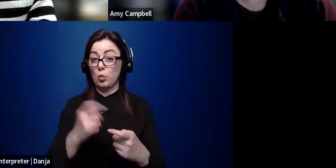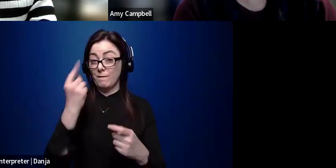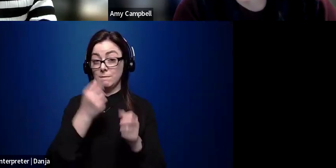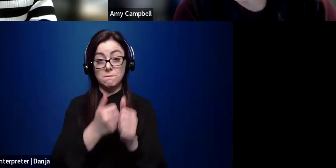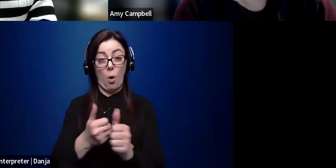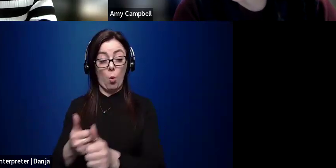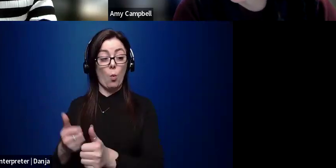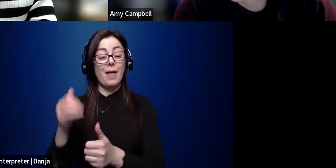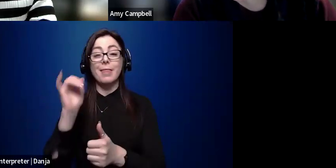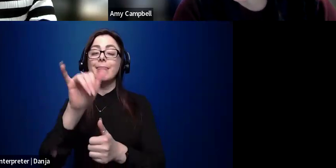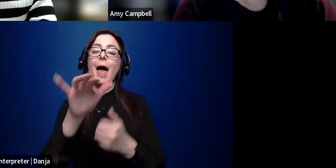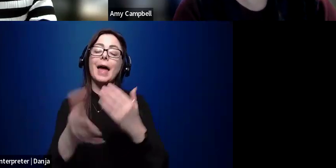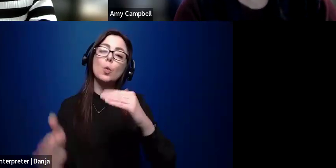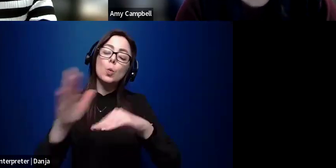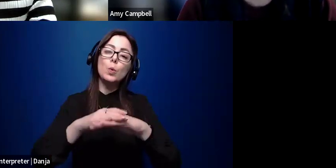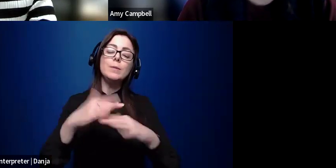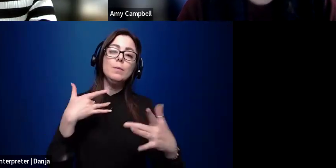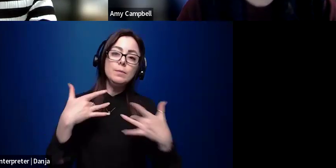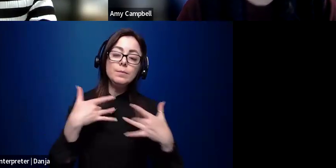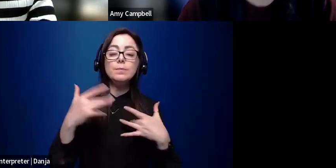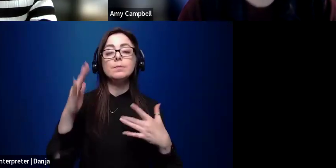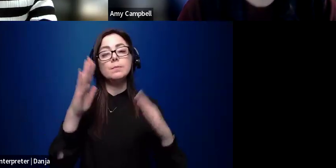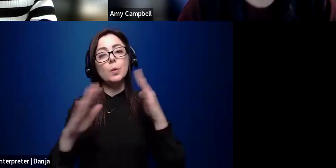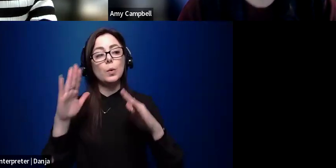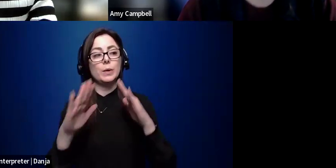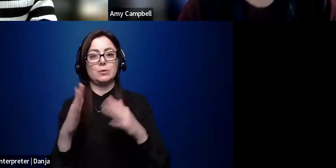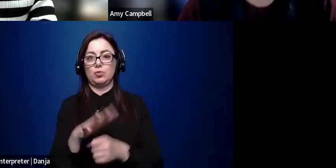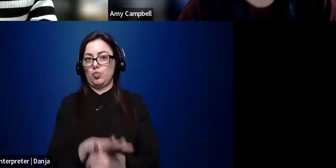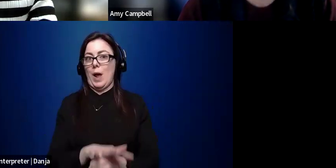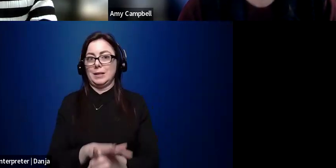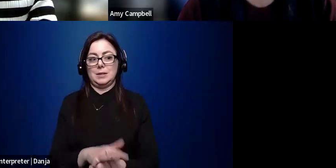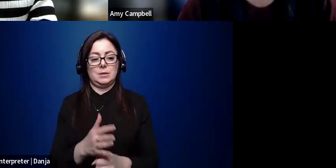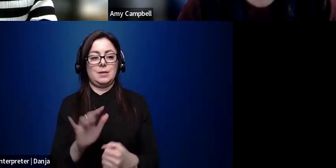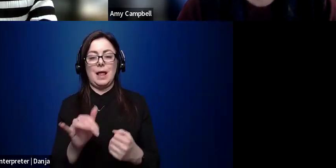frustration, worry, concern, stress that families have.